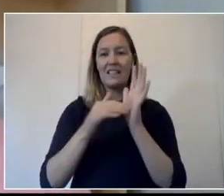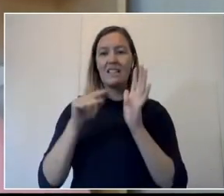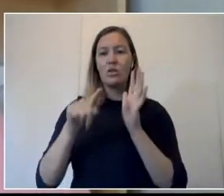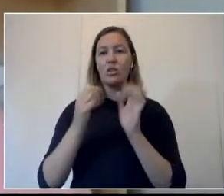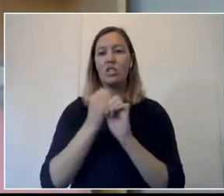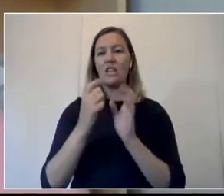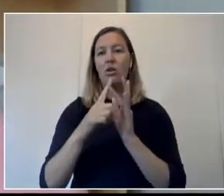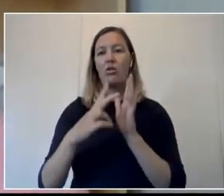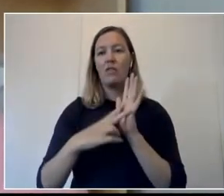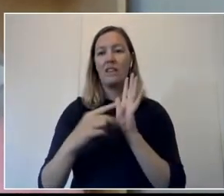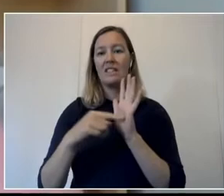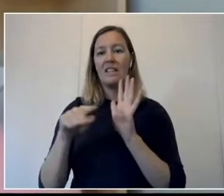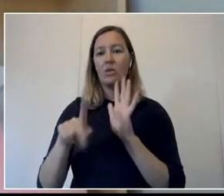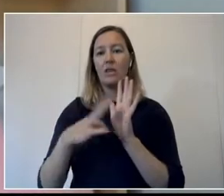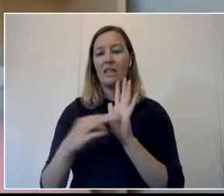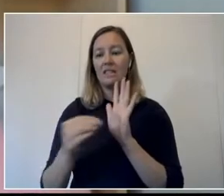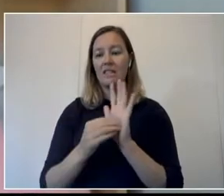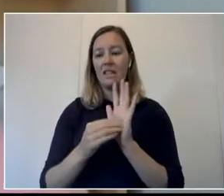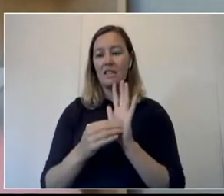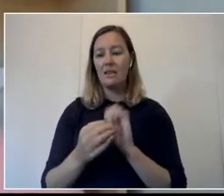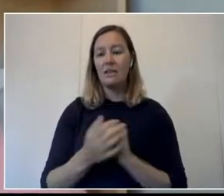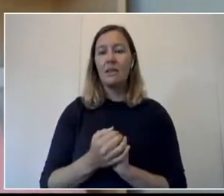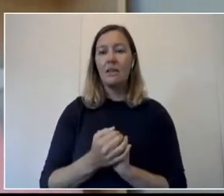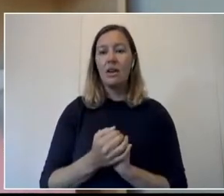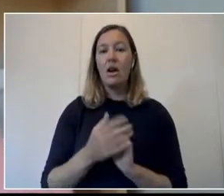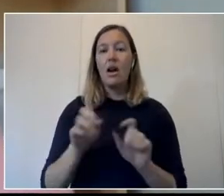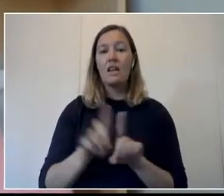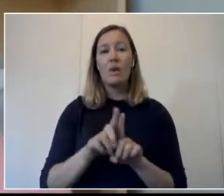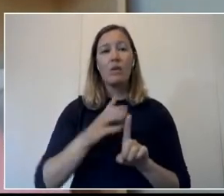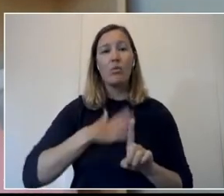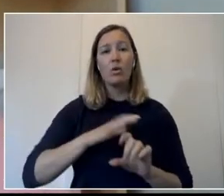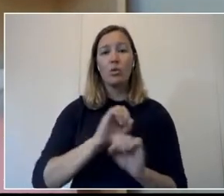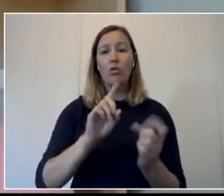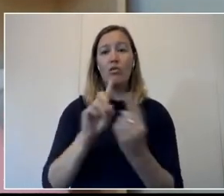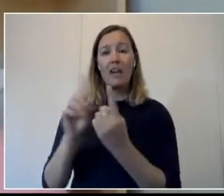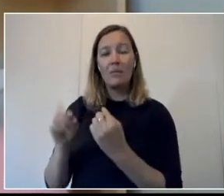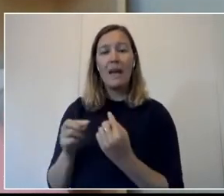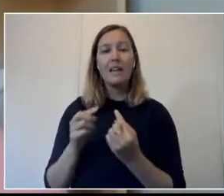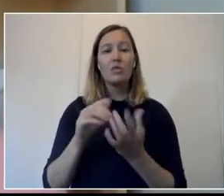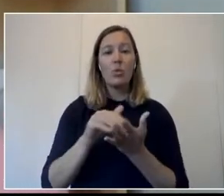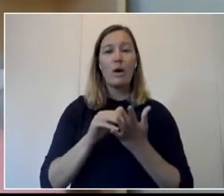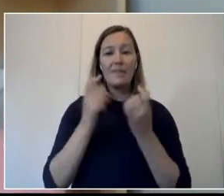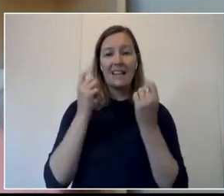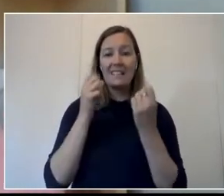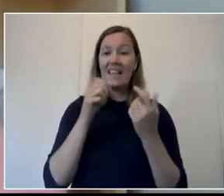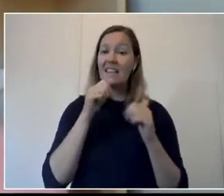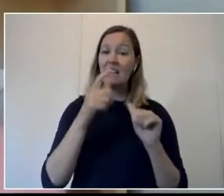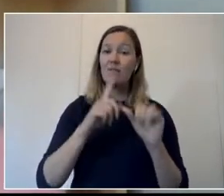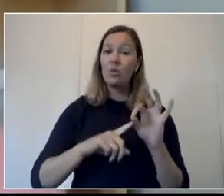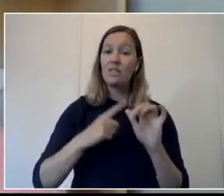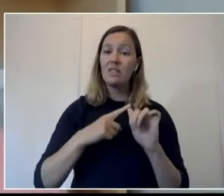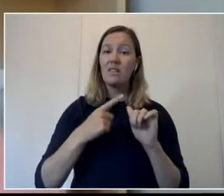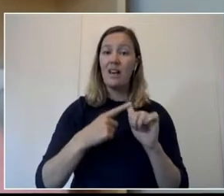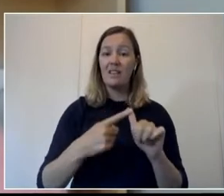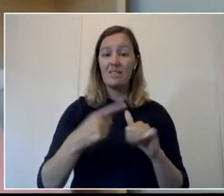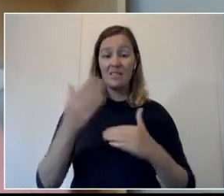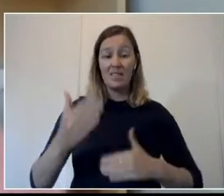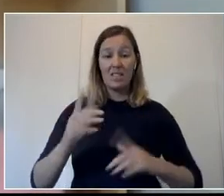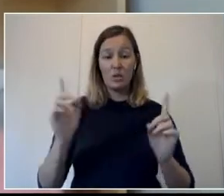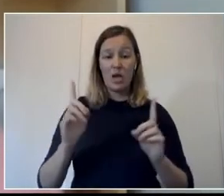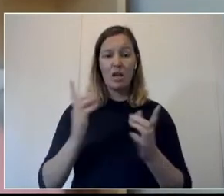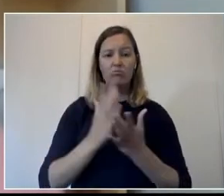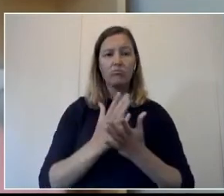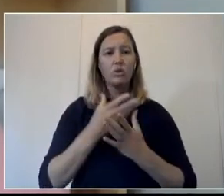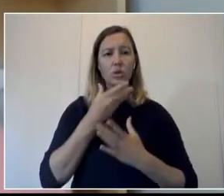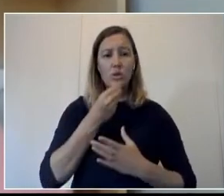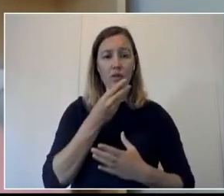research@creativenz.govt.nz. We would also love your feedback to help us understand whether this Q&A and the research into audiences is relevant and